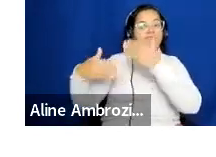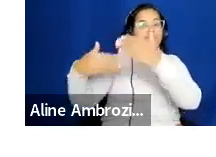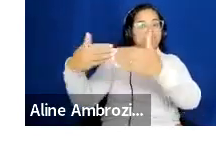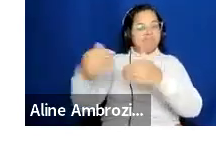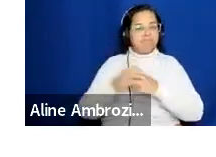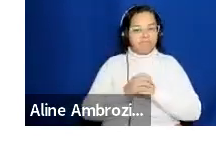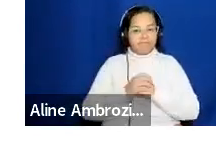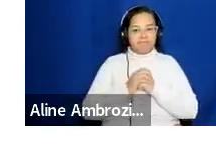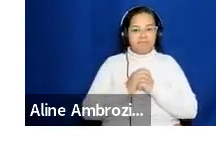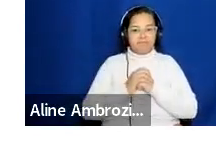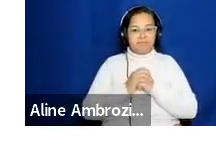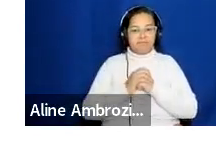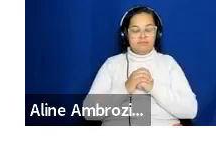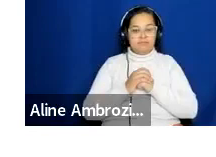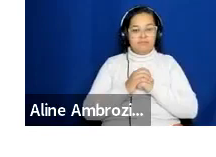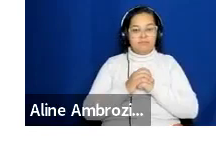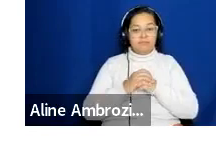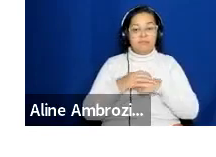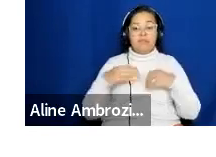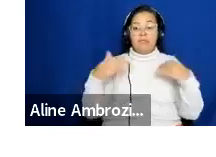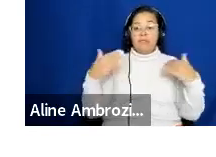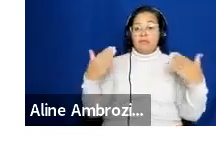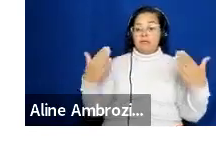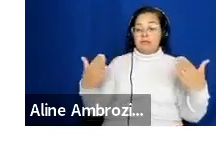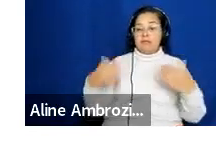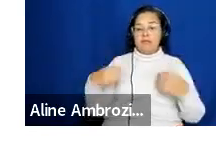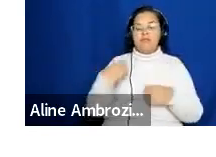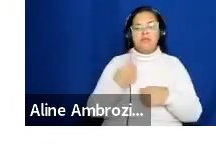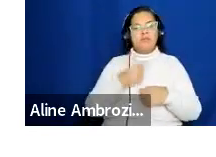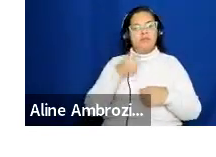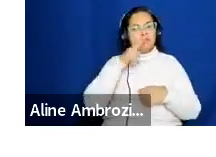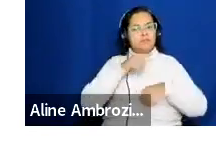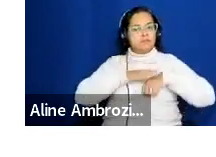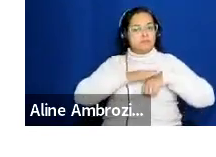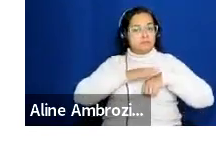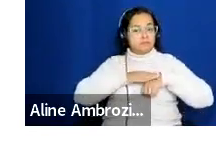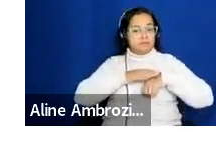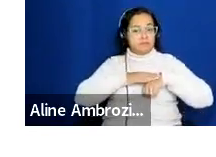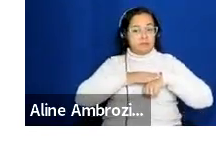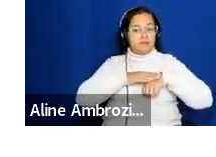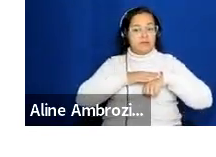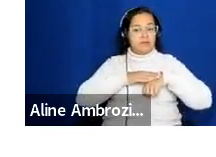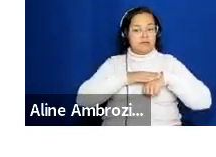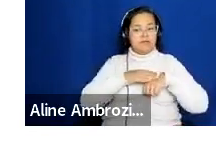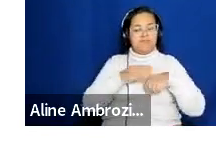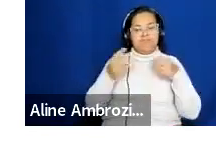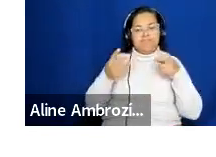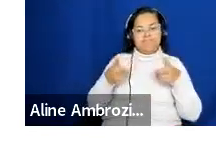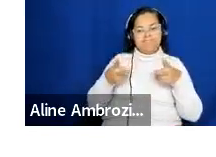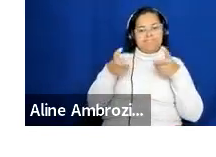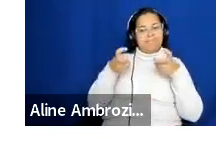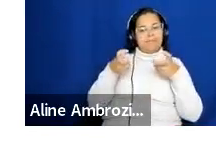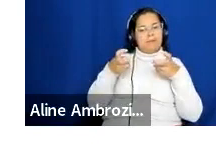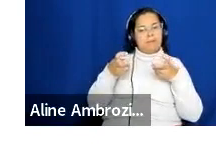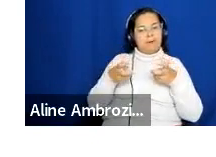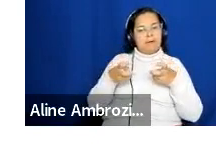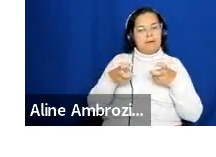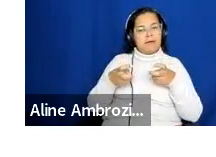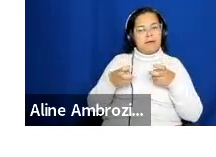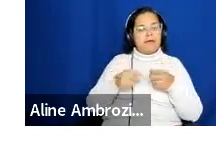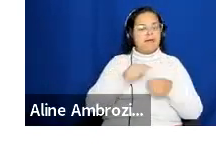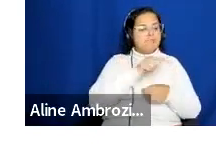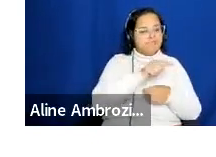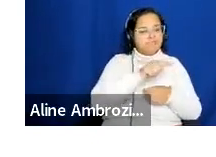What we can do, therefore, is to look at key points in that evolution in terms